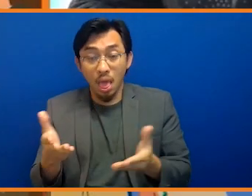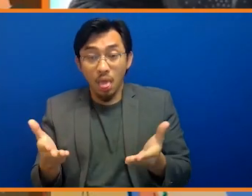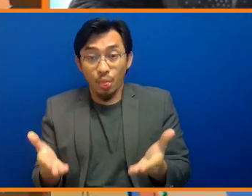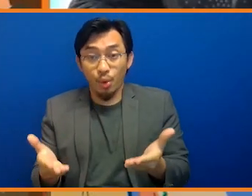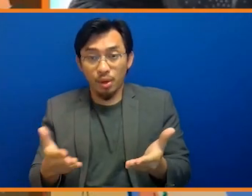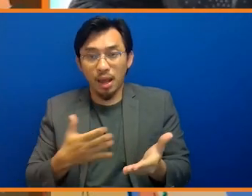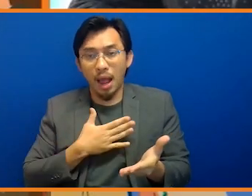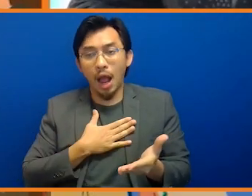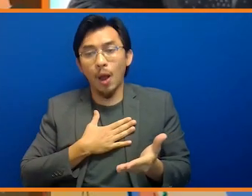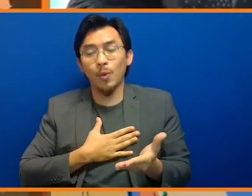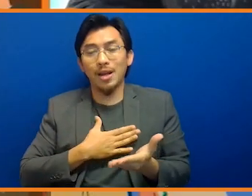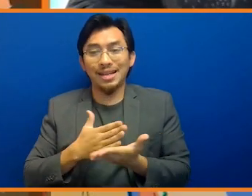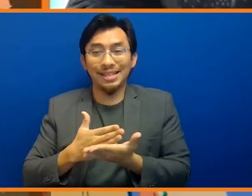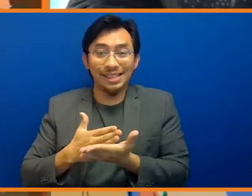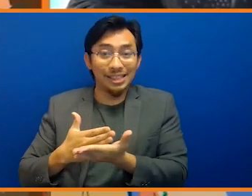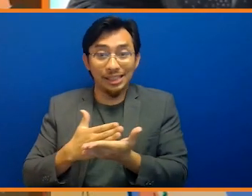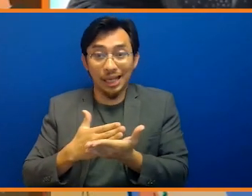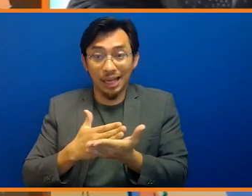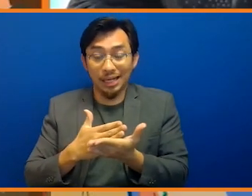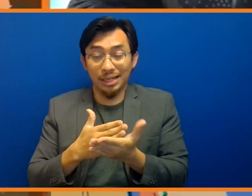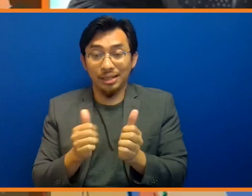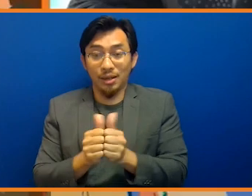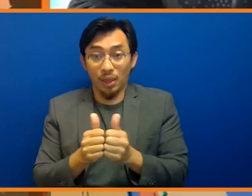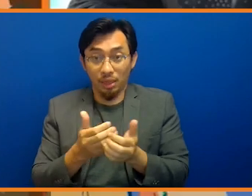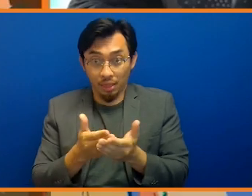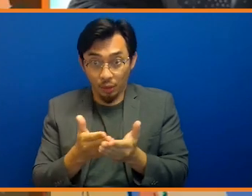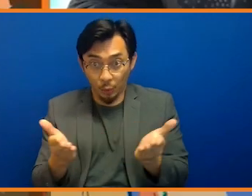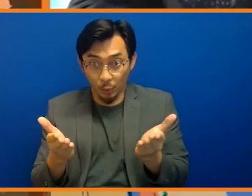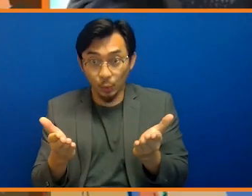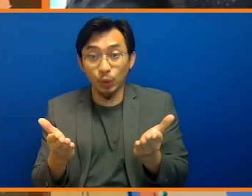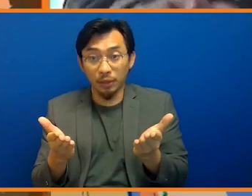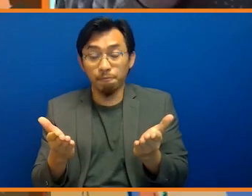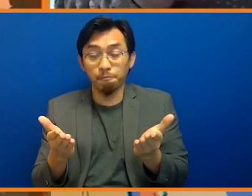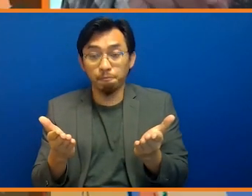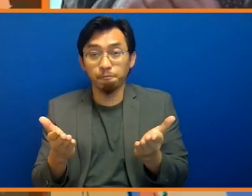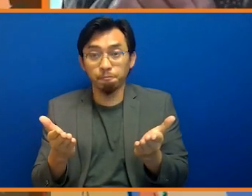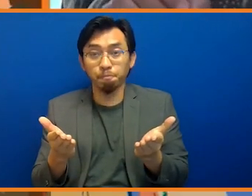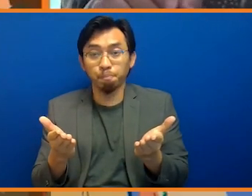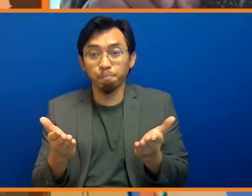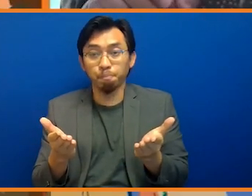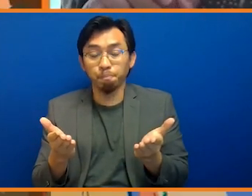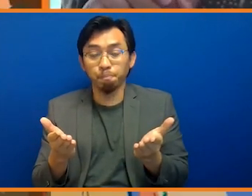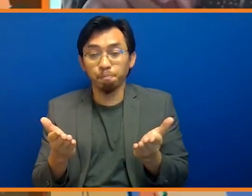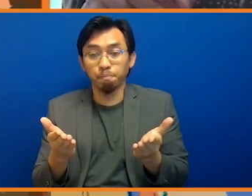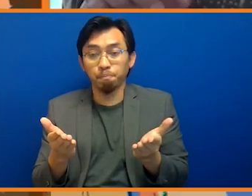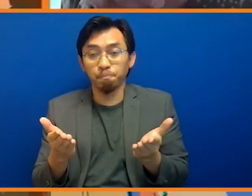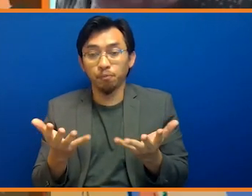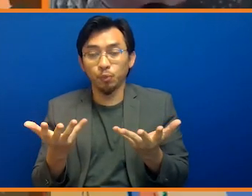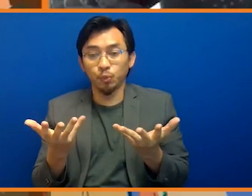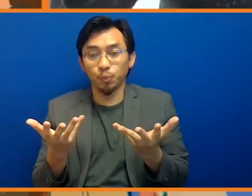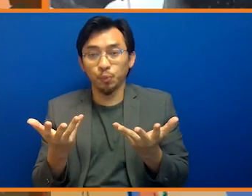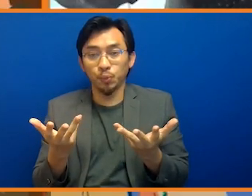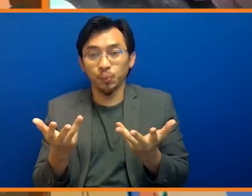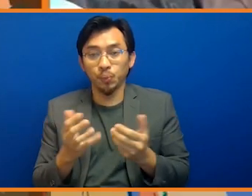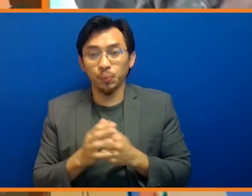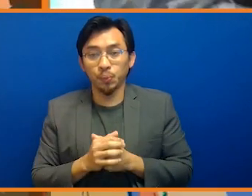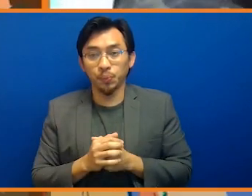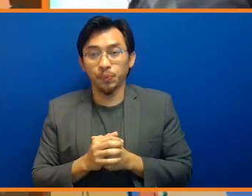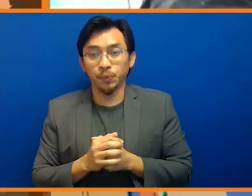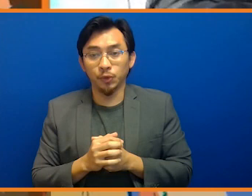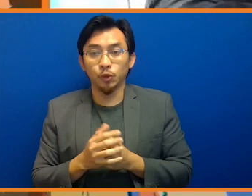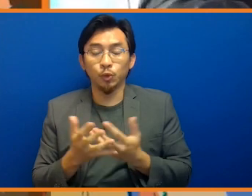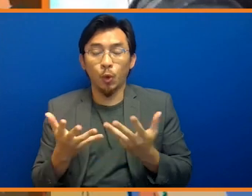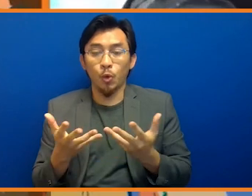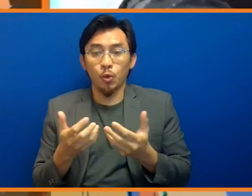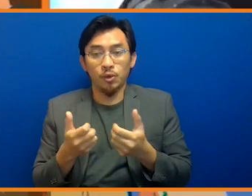think we want to share with you and let each other how